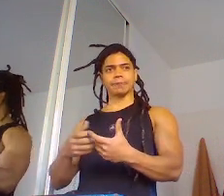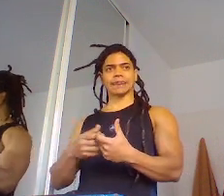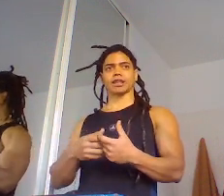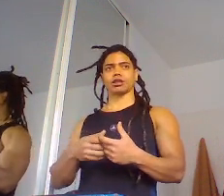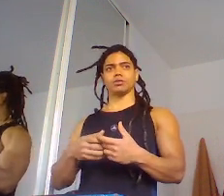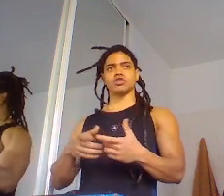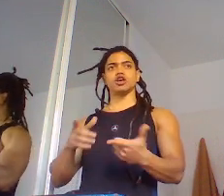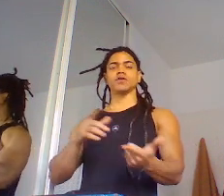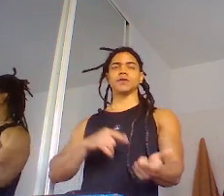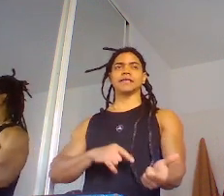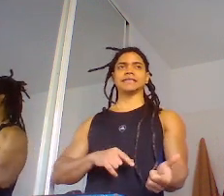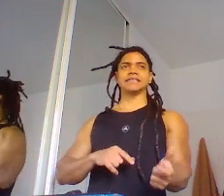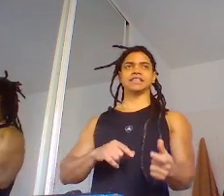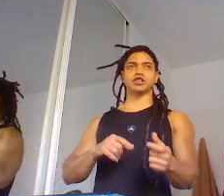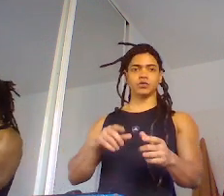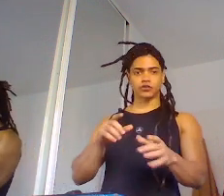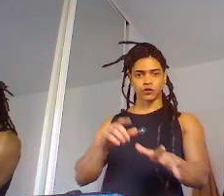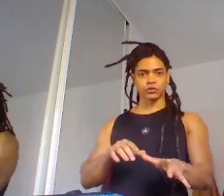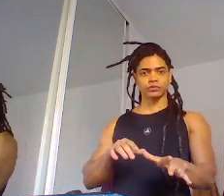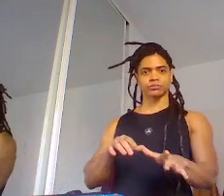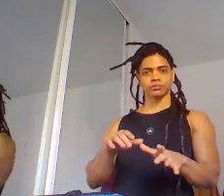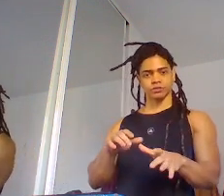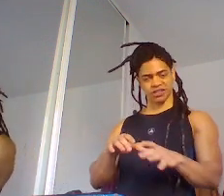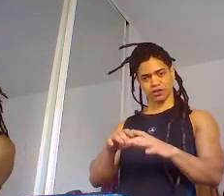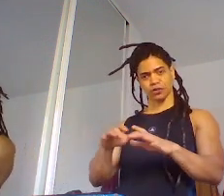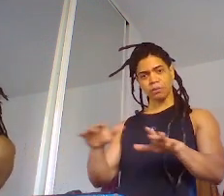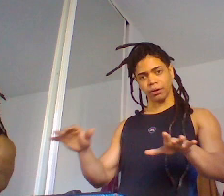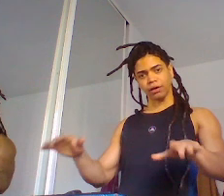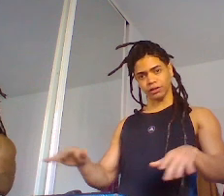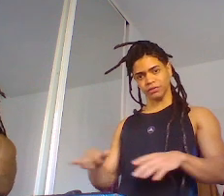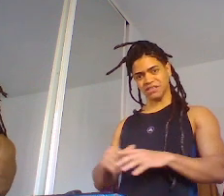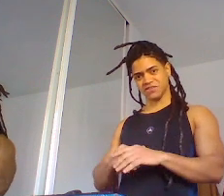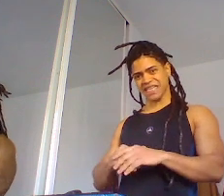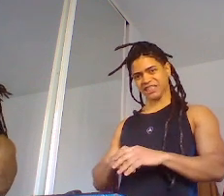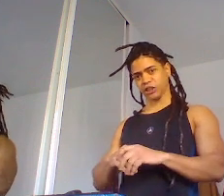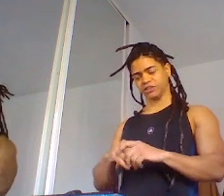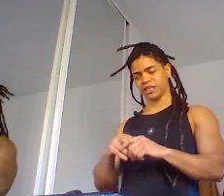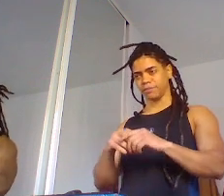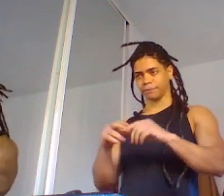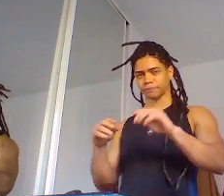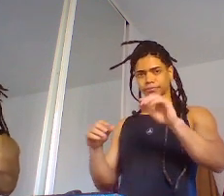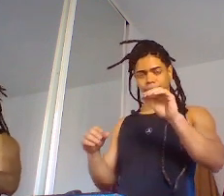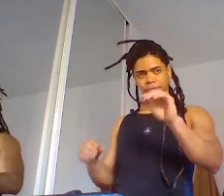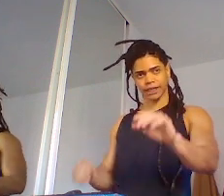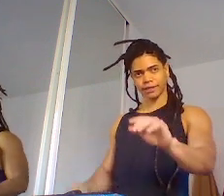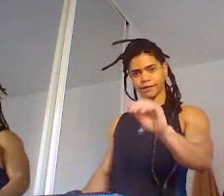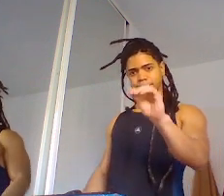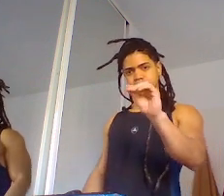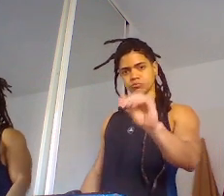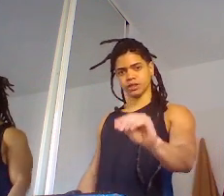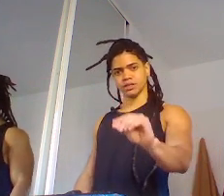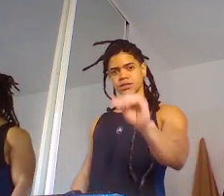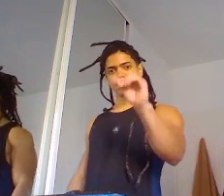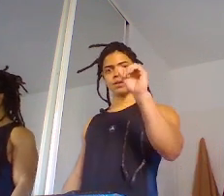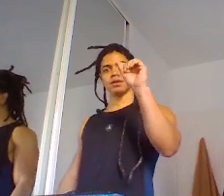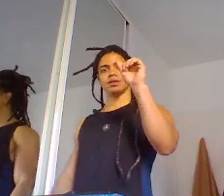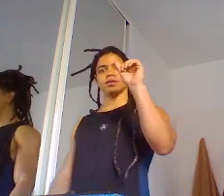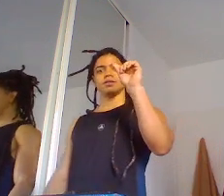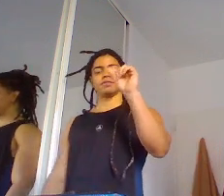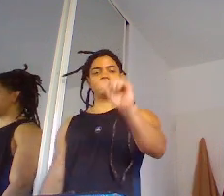And the other source, the third part of the financial statement is